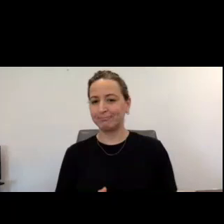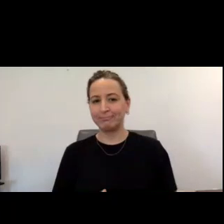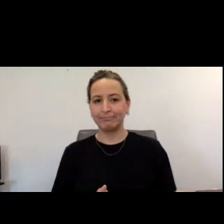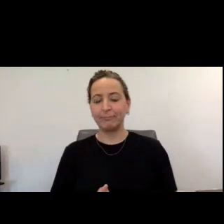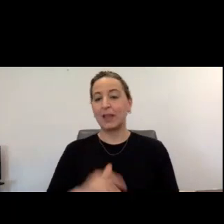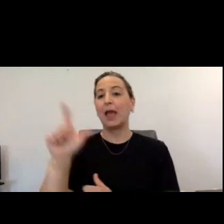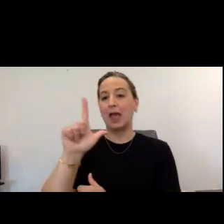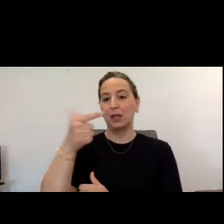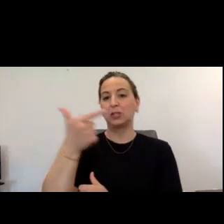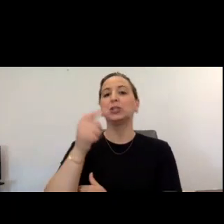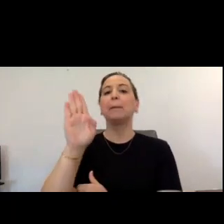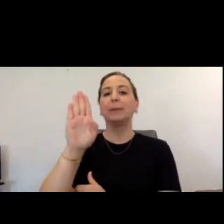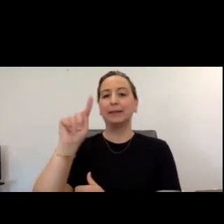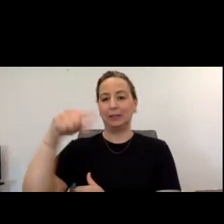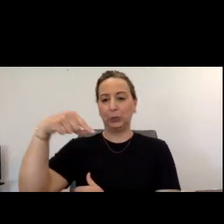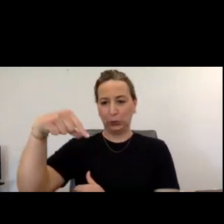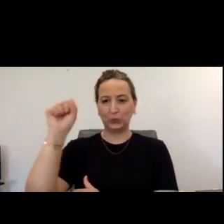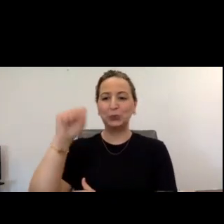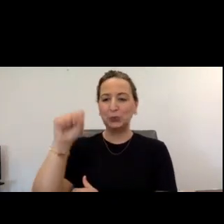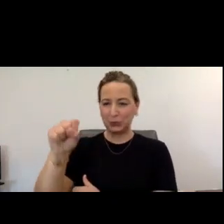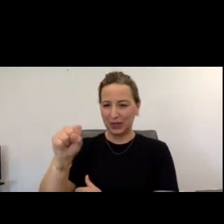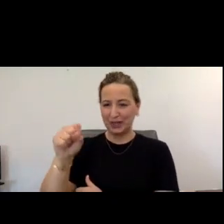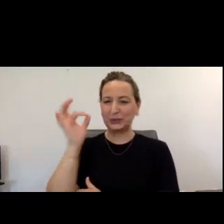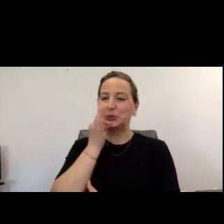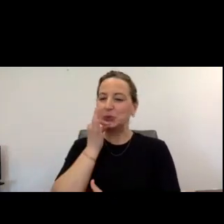LGBTQ, yes, we'll be talking about that in just a minute.